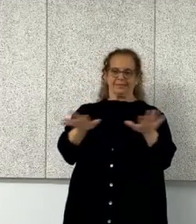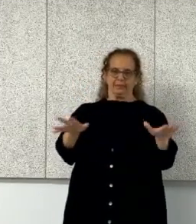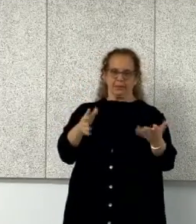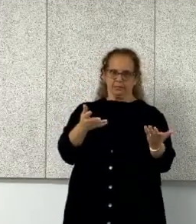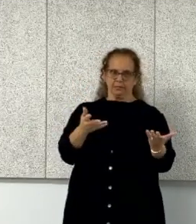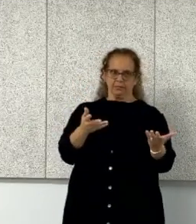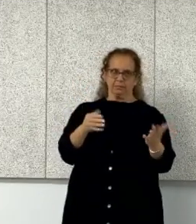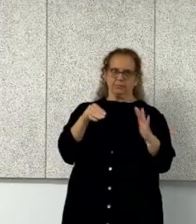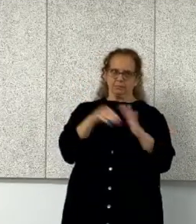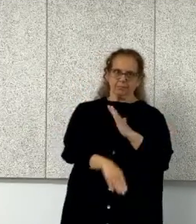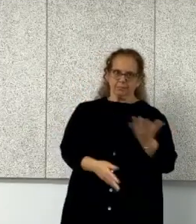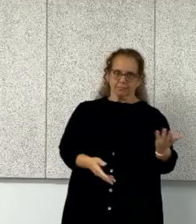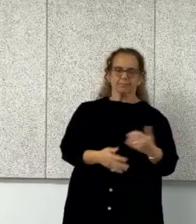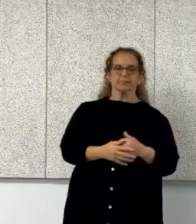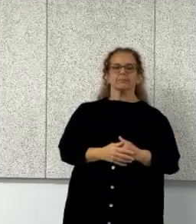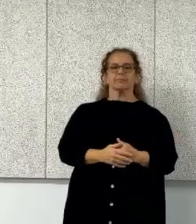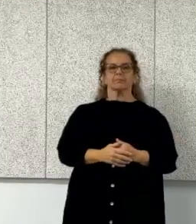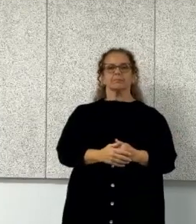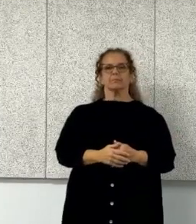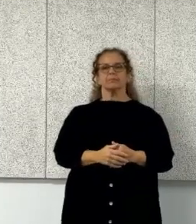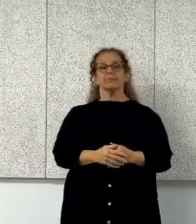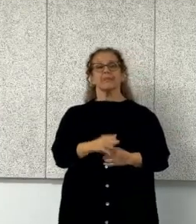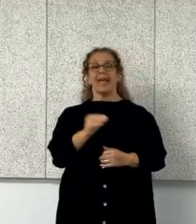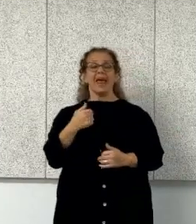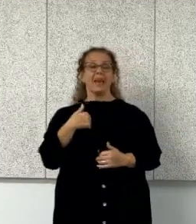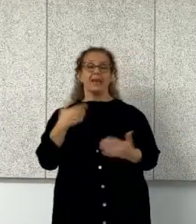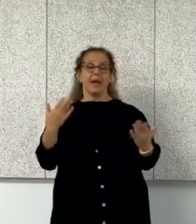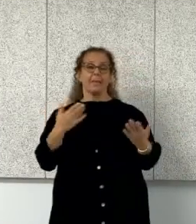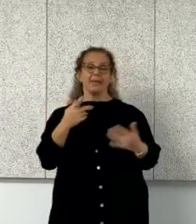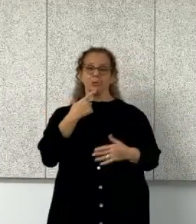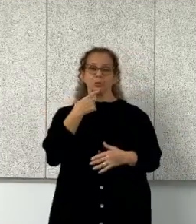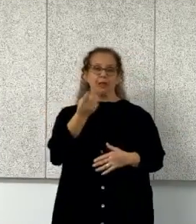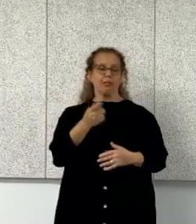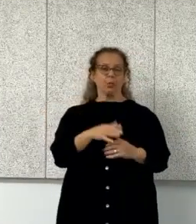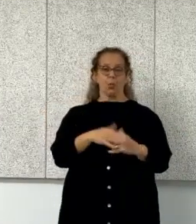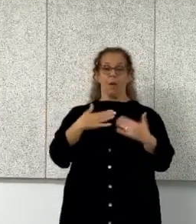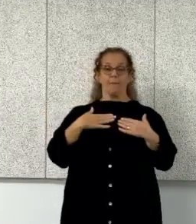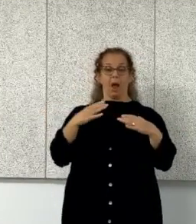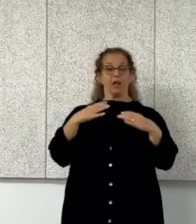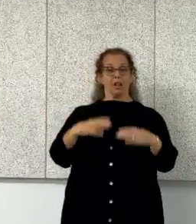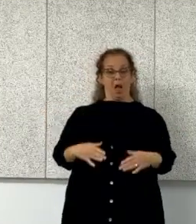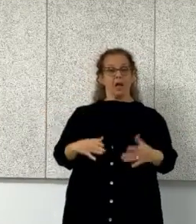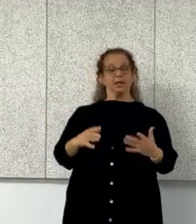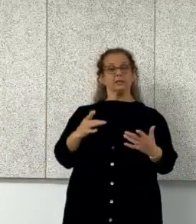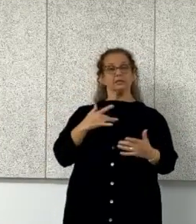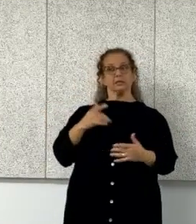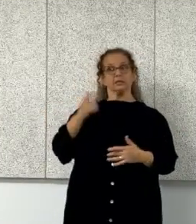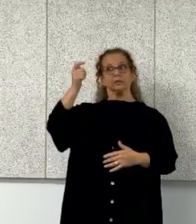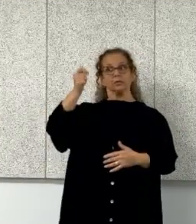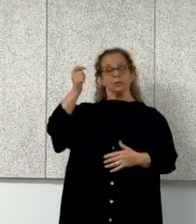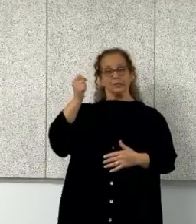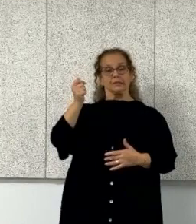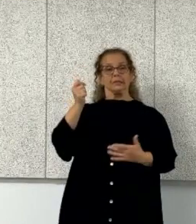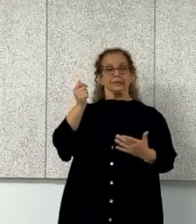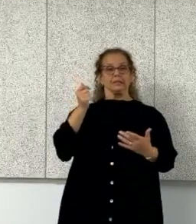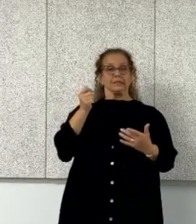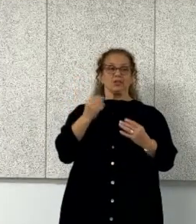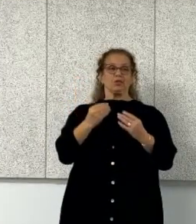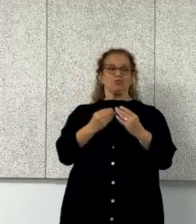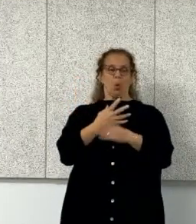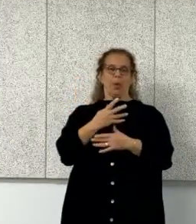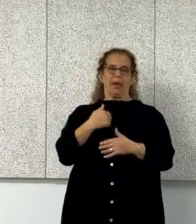are theaters, however, that I'm here to tell you that I do have clients where their subscriber base is growing. So I hate to be the skunk at the garden party, but it is